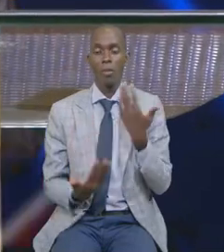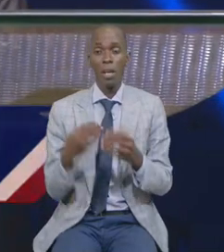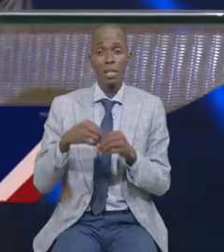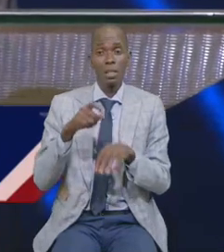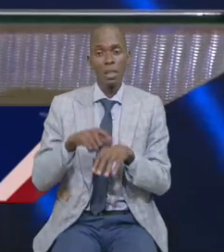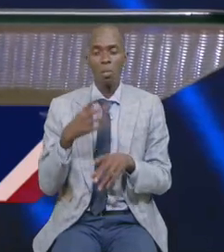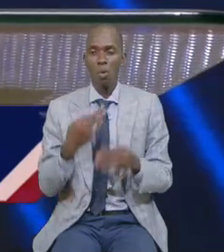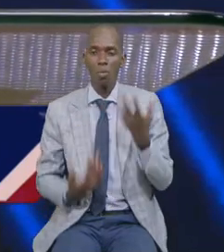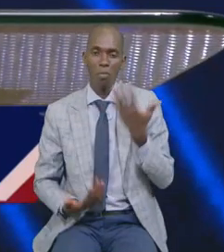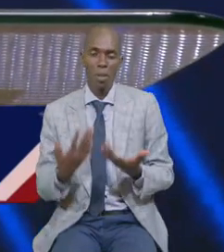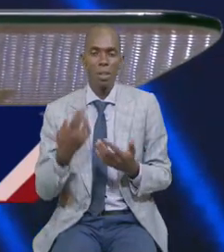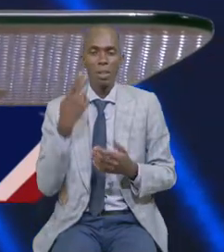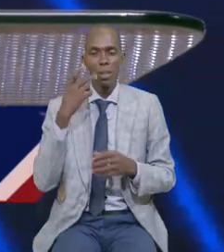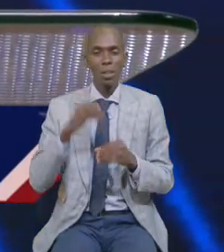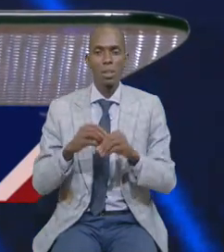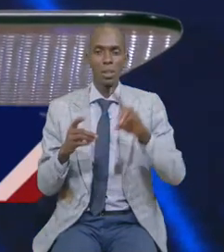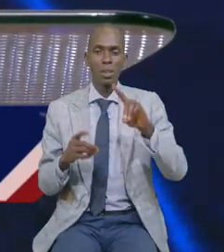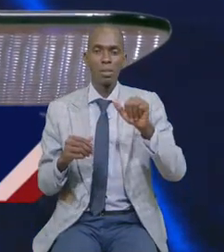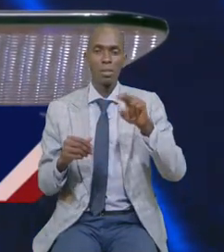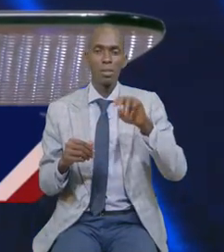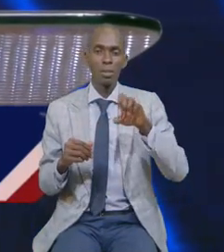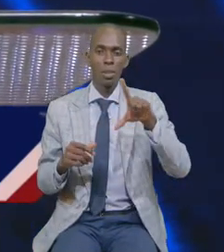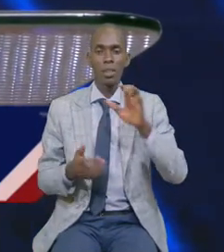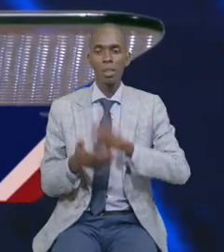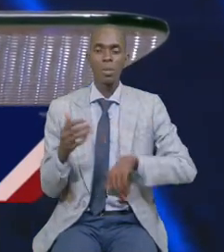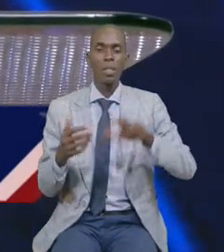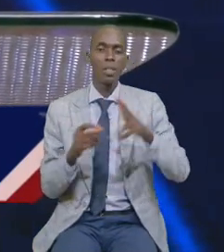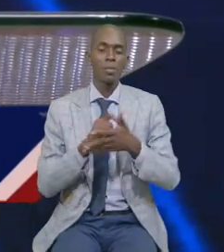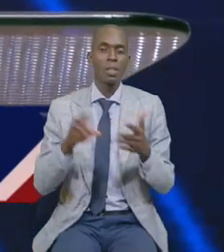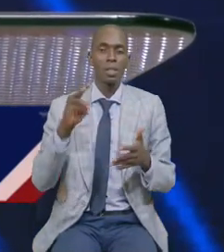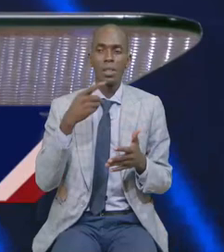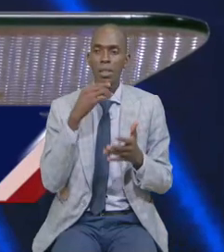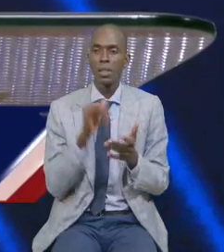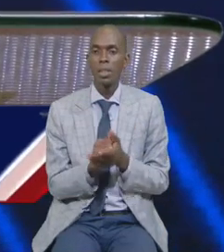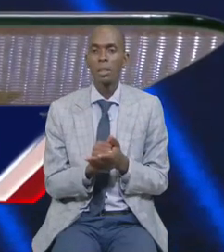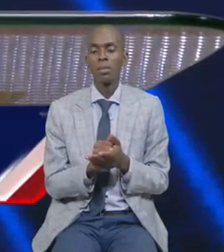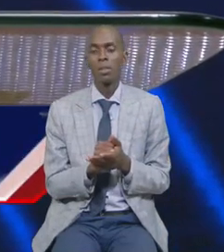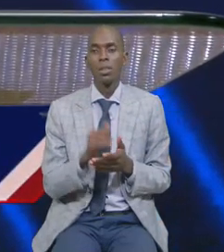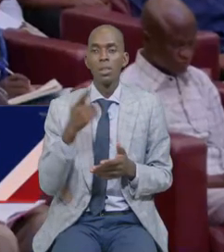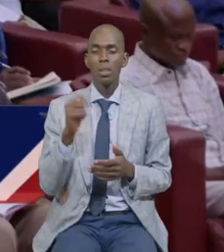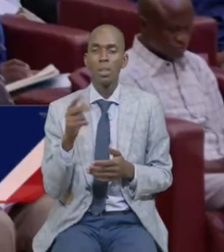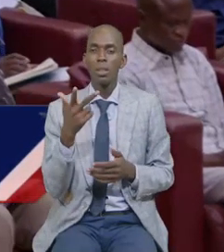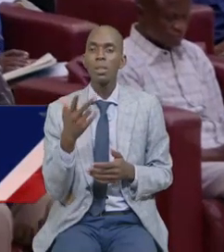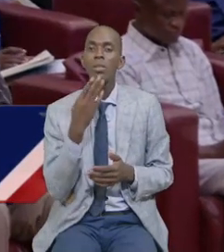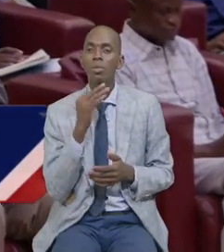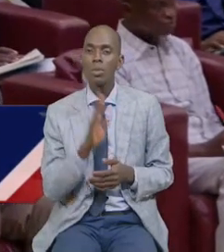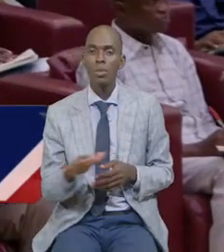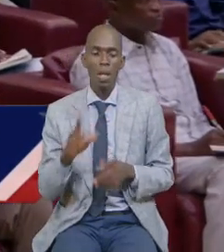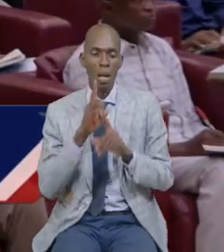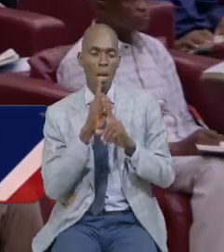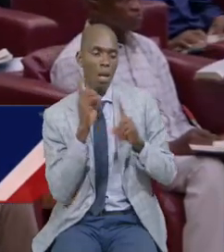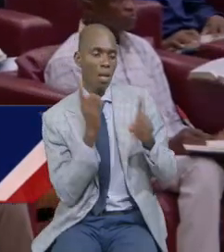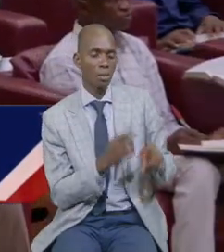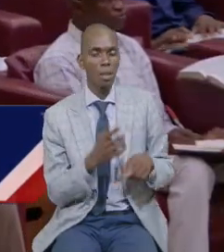3, verse 16, verse 17, it says, Shadrach, Meshach, and Abednego answered